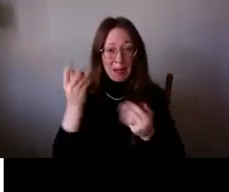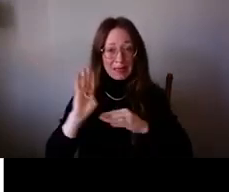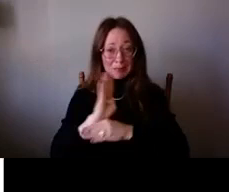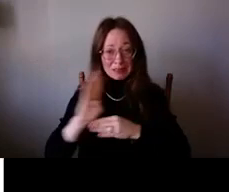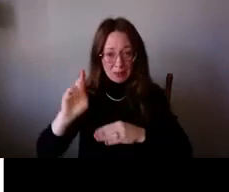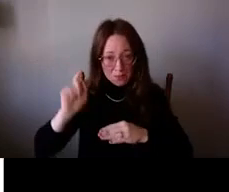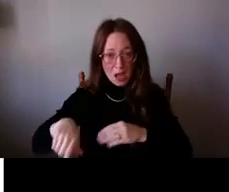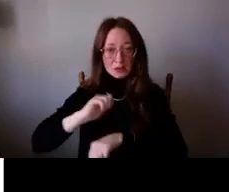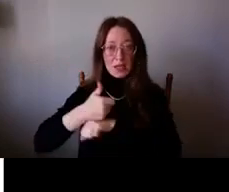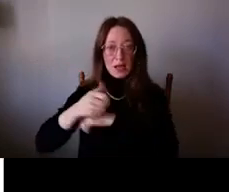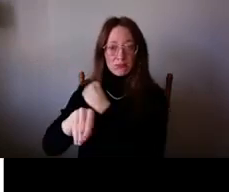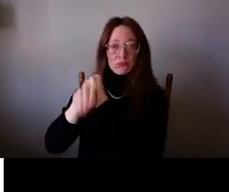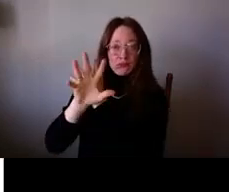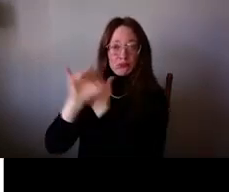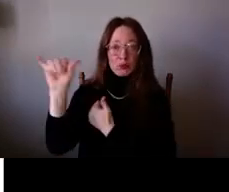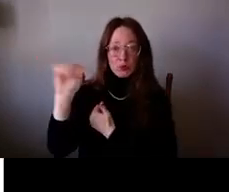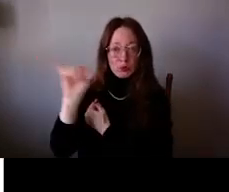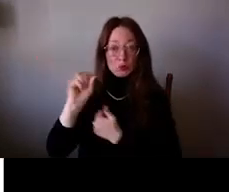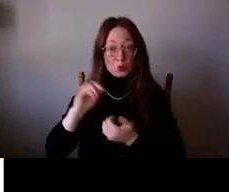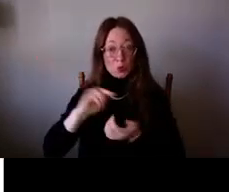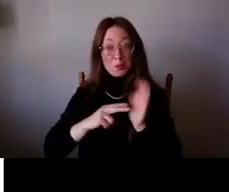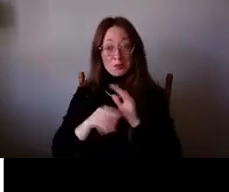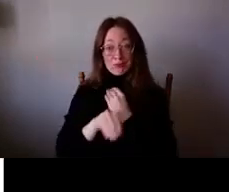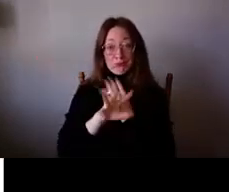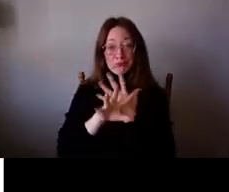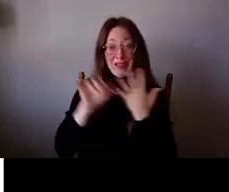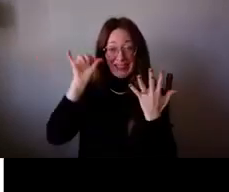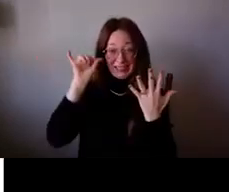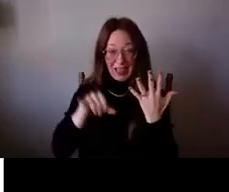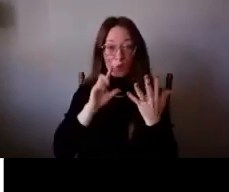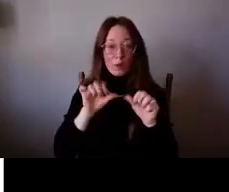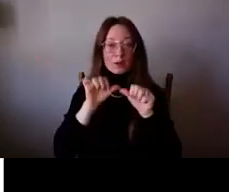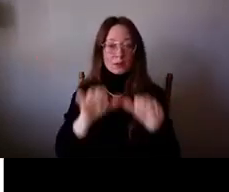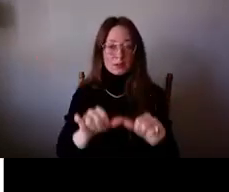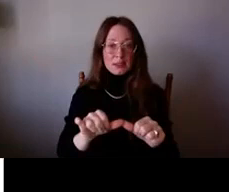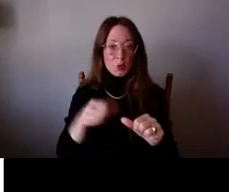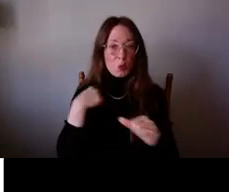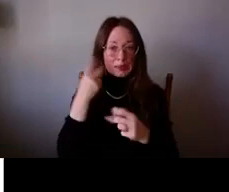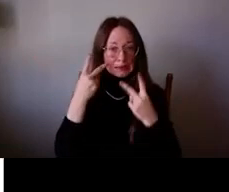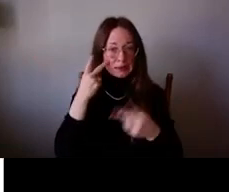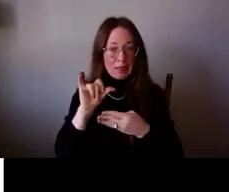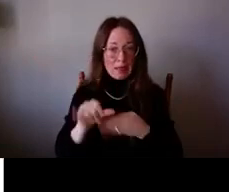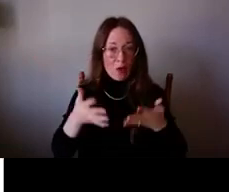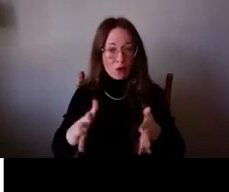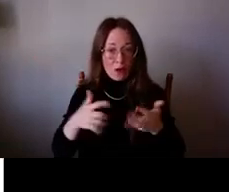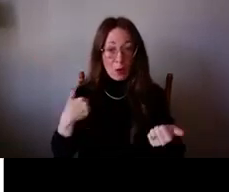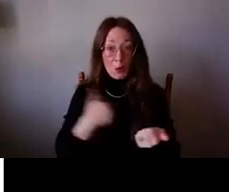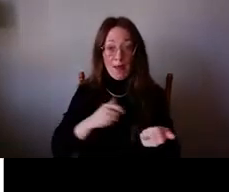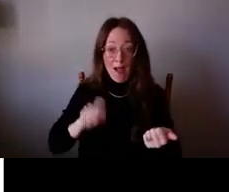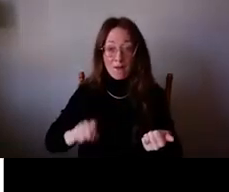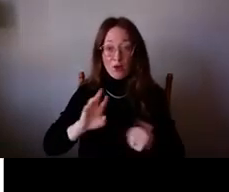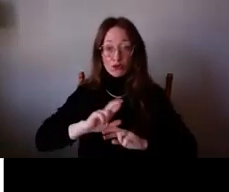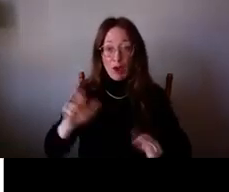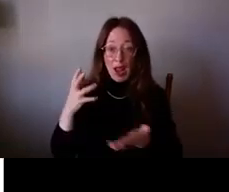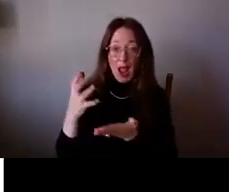as a longer-term way of doing business. And I think we're starting to see some of that. So we need to be prepared to take advantage of these opportunities with